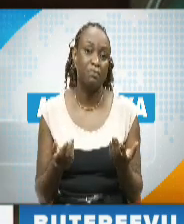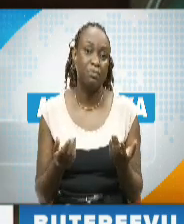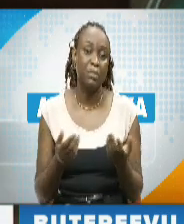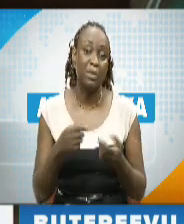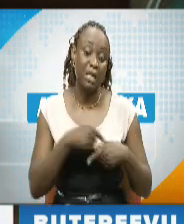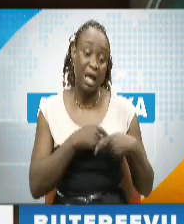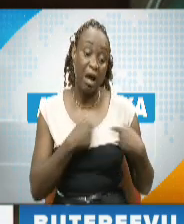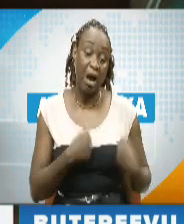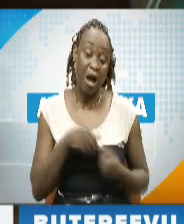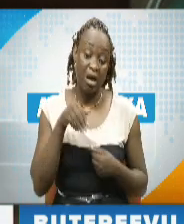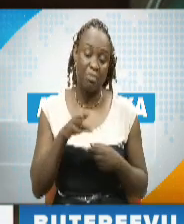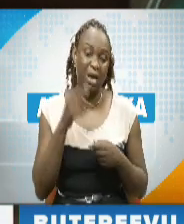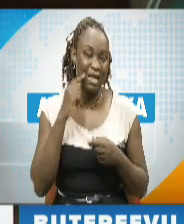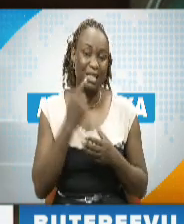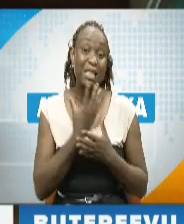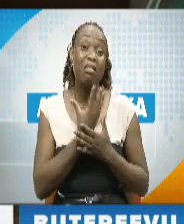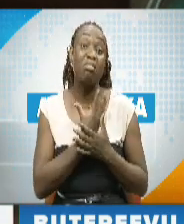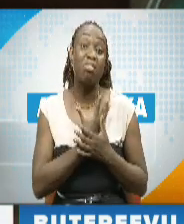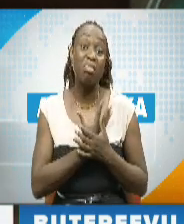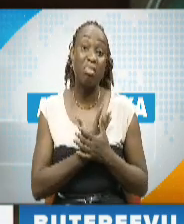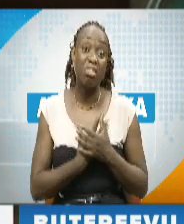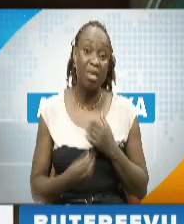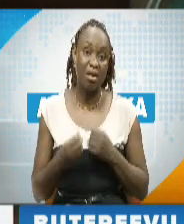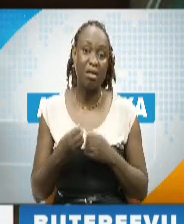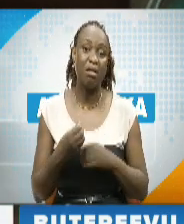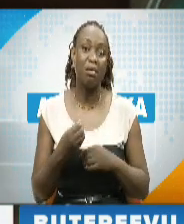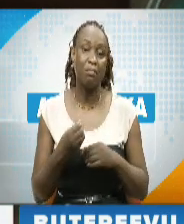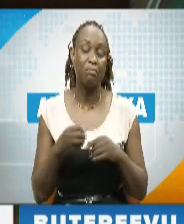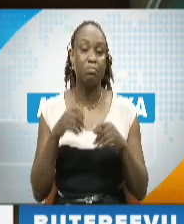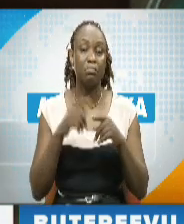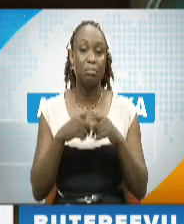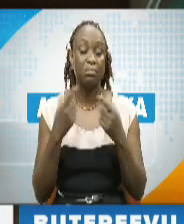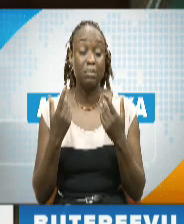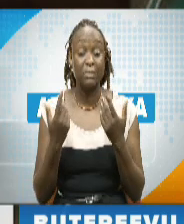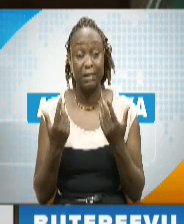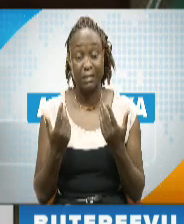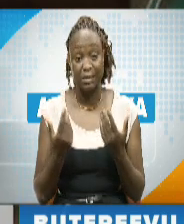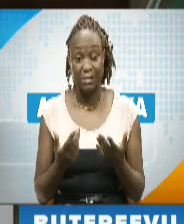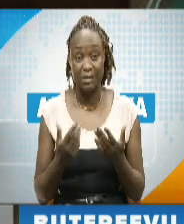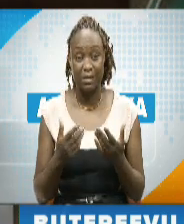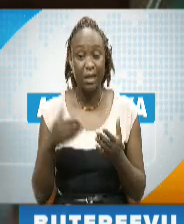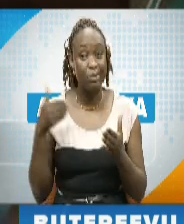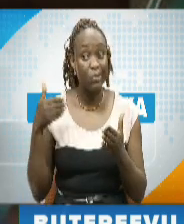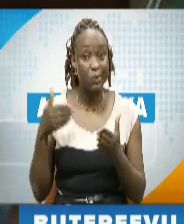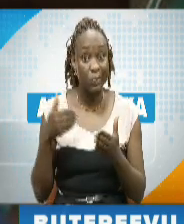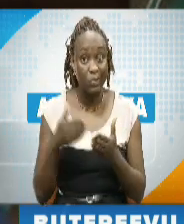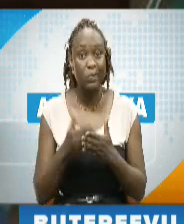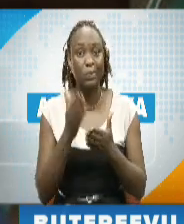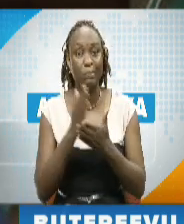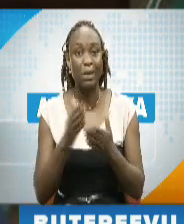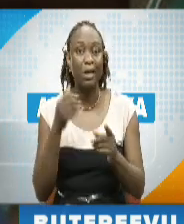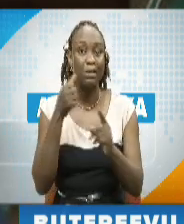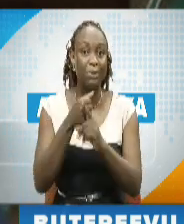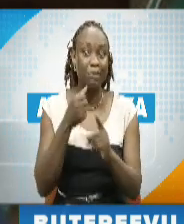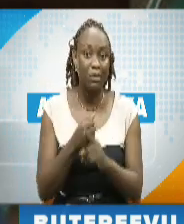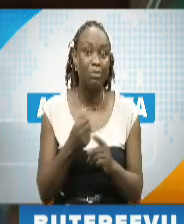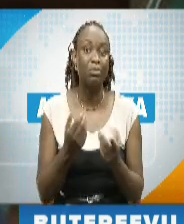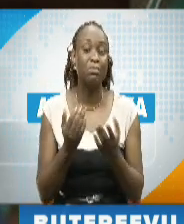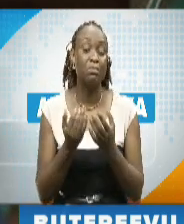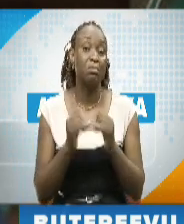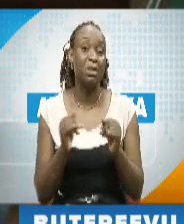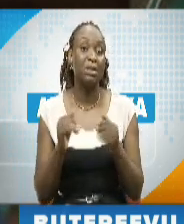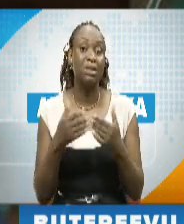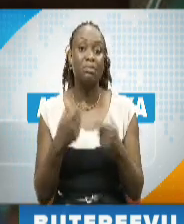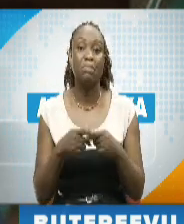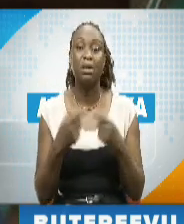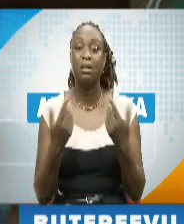break the moment it sank in that the liberation he had been a part of would become a byword